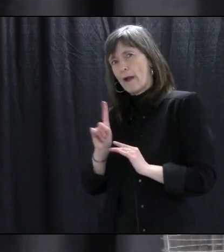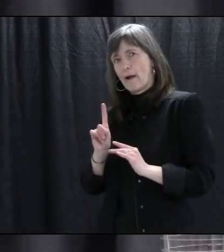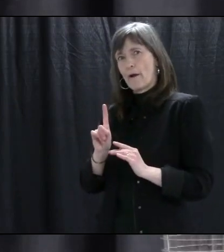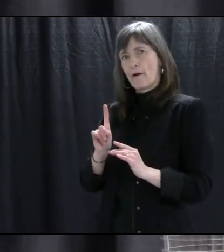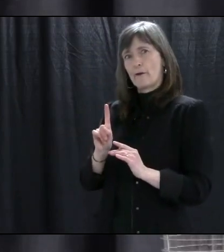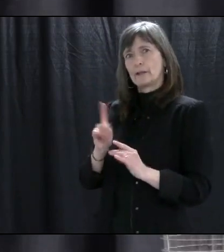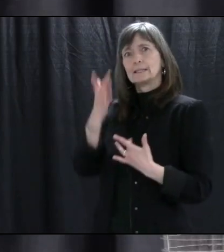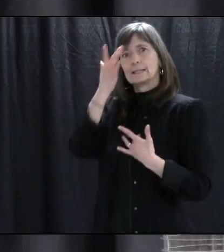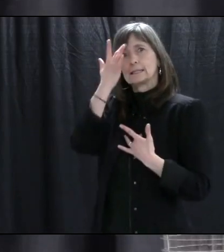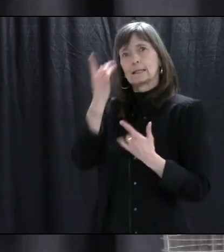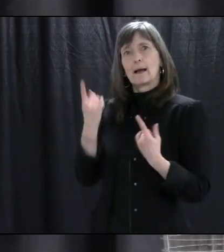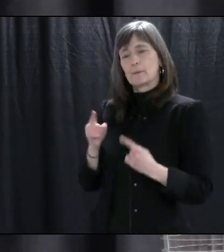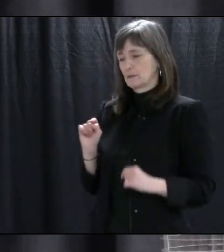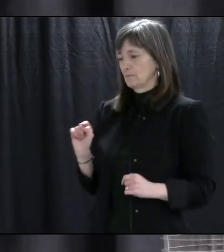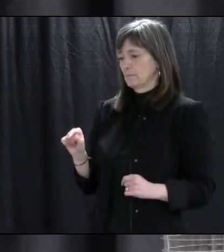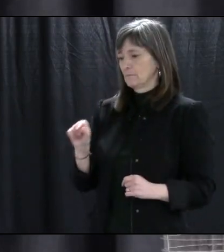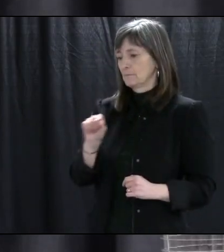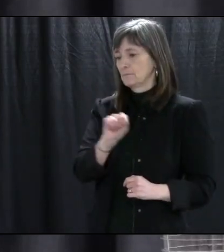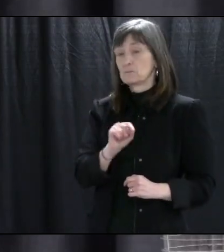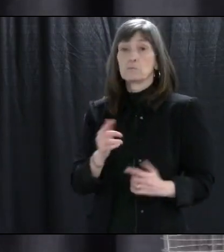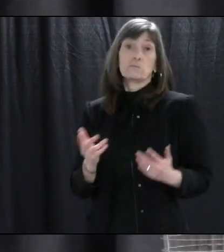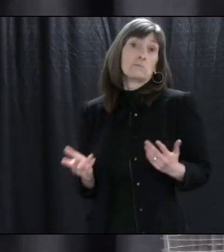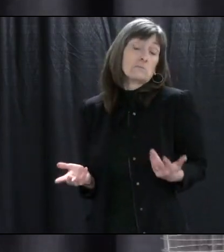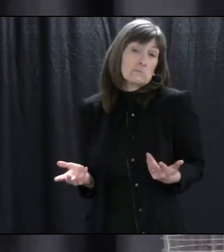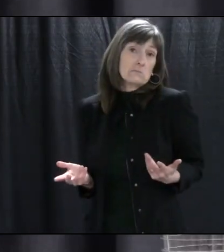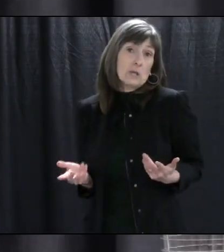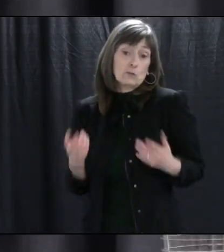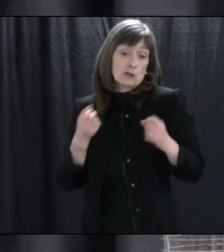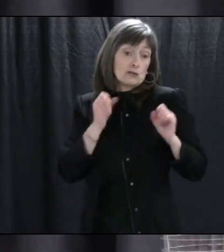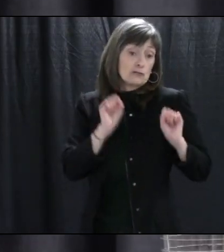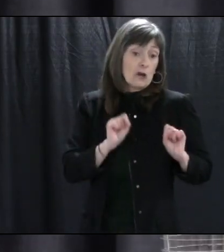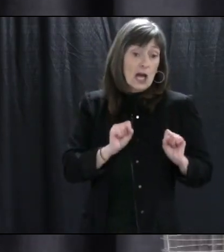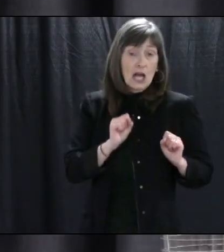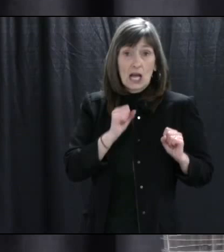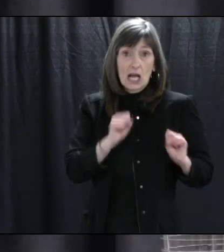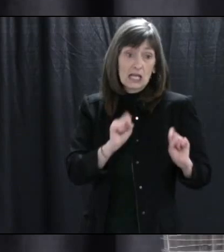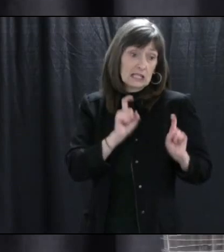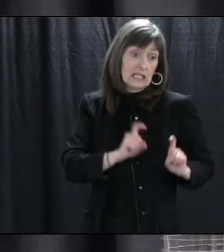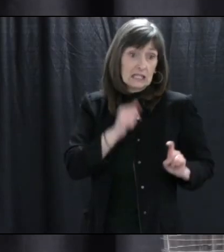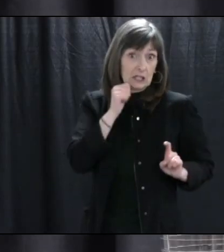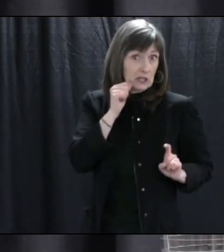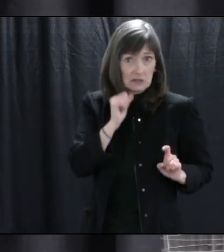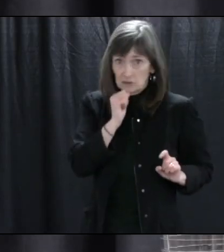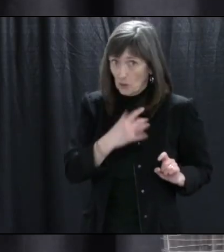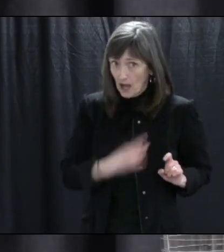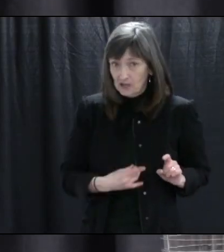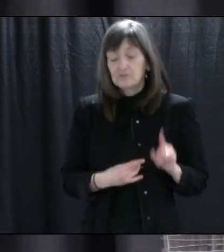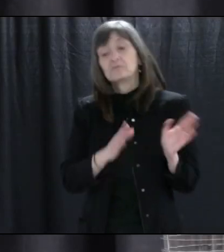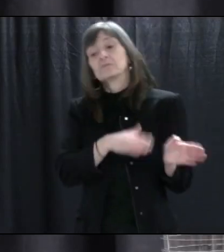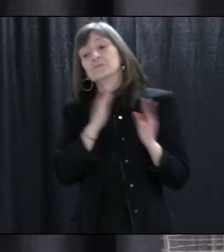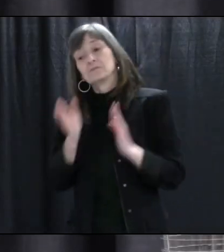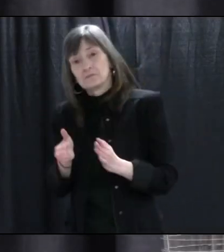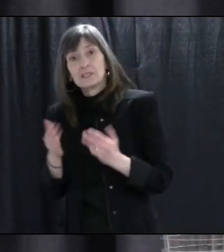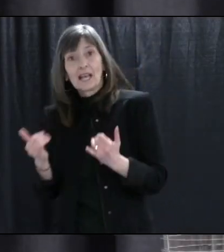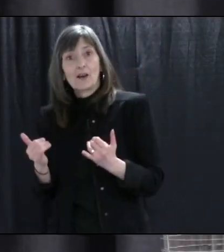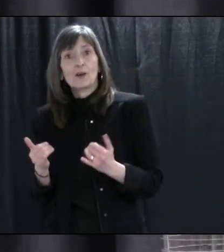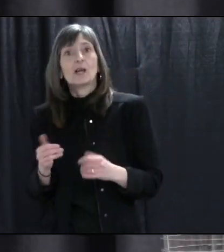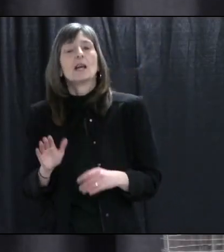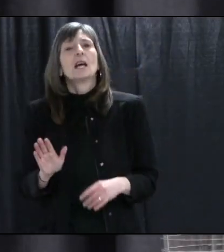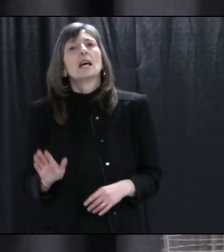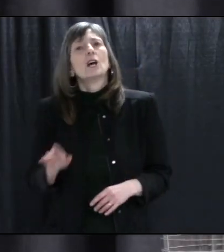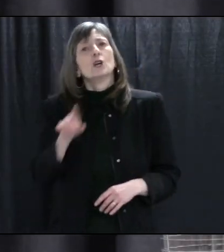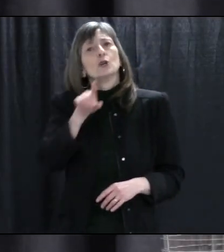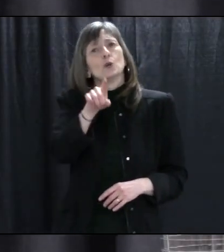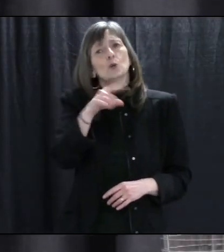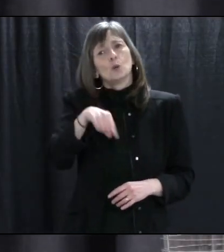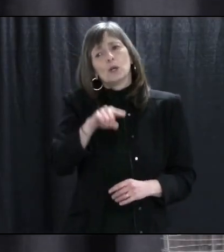service areas into the way we collect data, which is based on postal codes. It's done for awareness. It's not done to pit